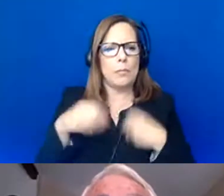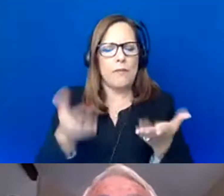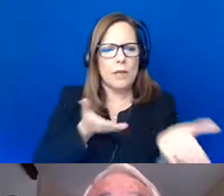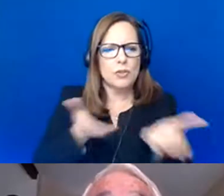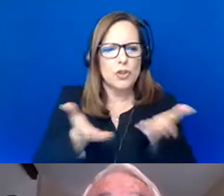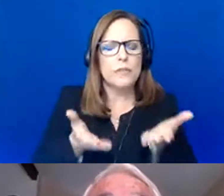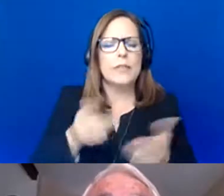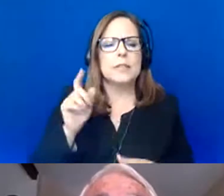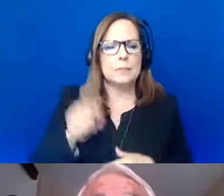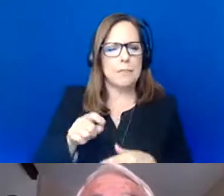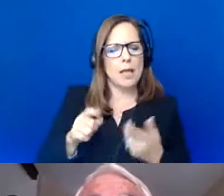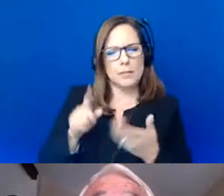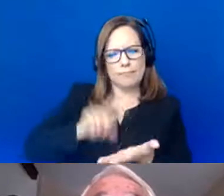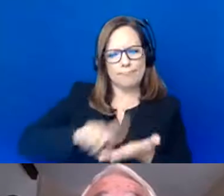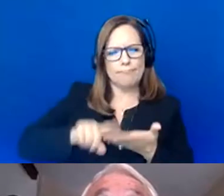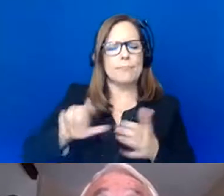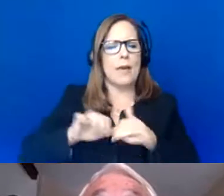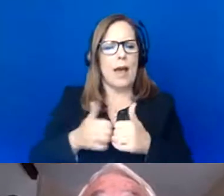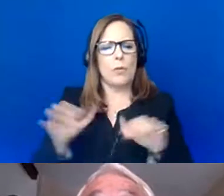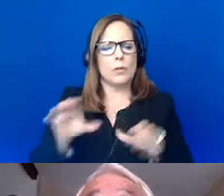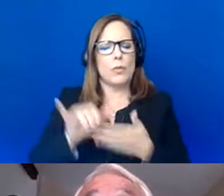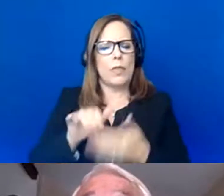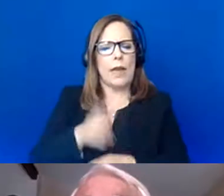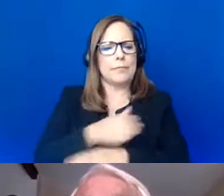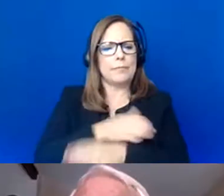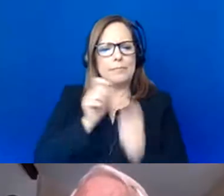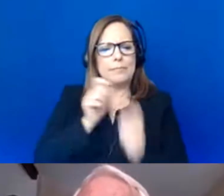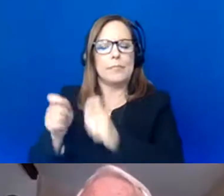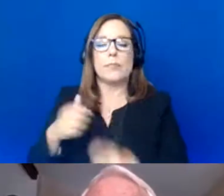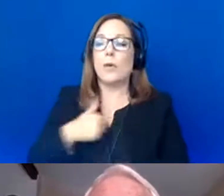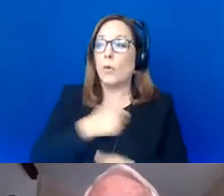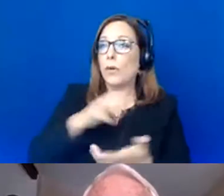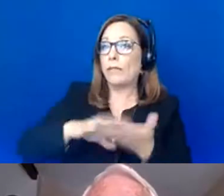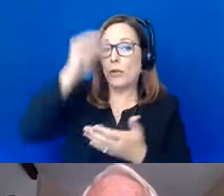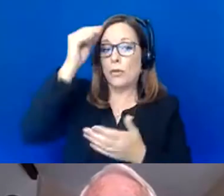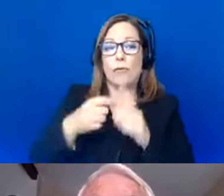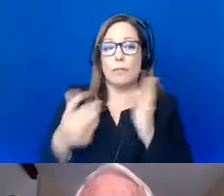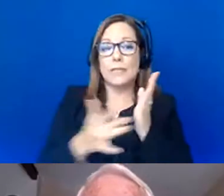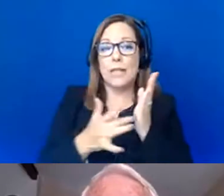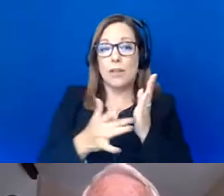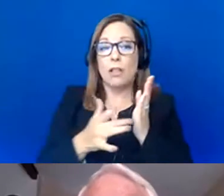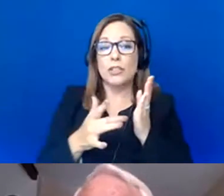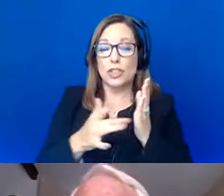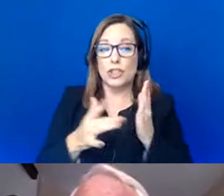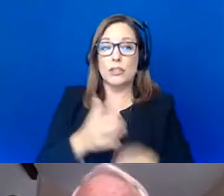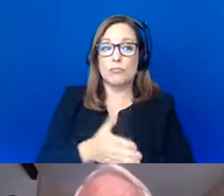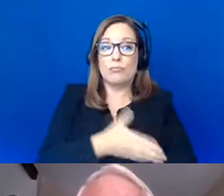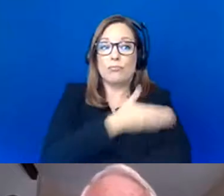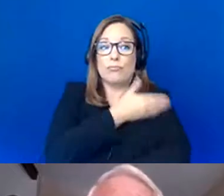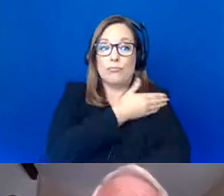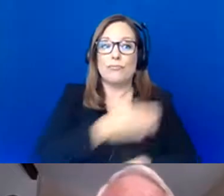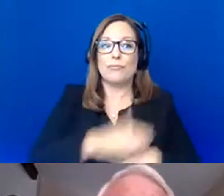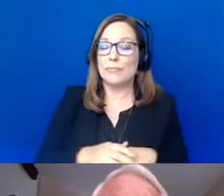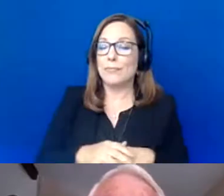have an opportunity to learn from advances in technology. We all learned how to use